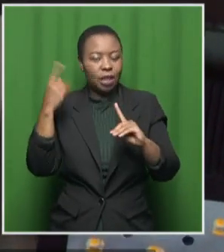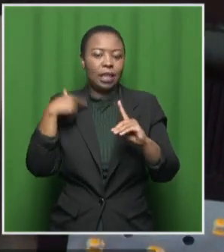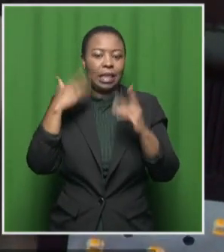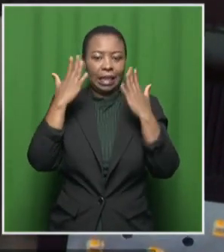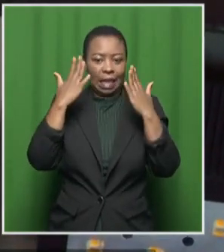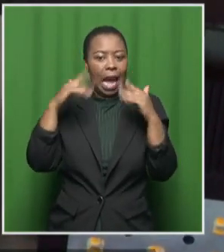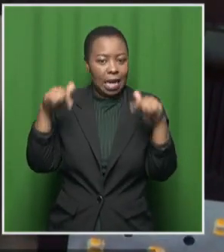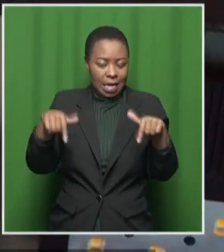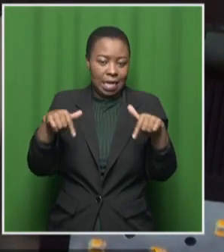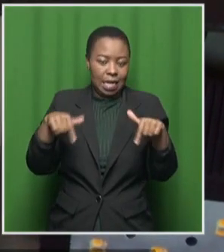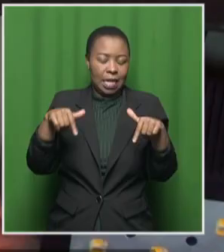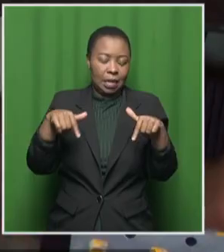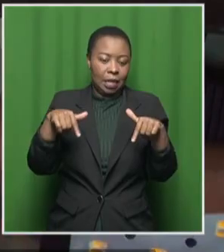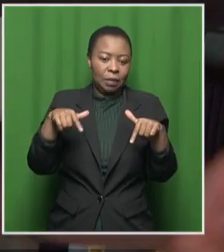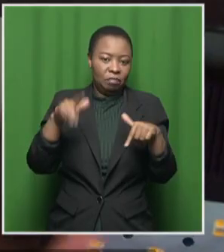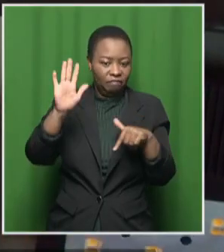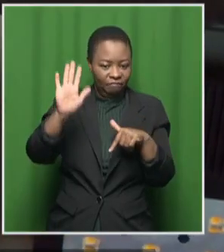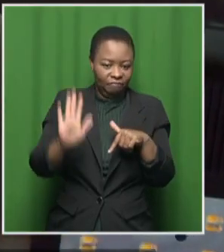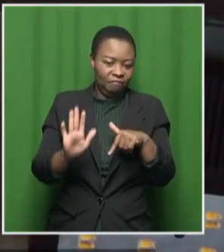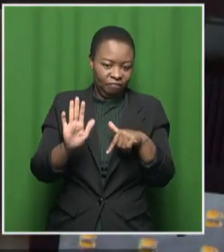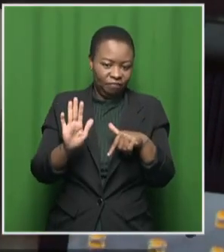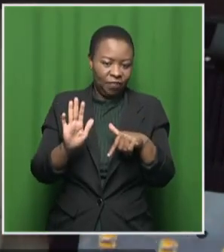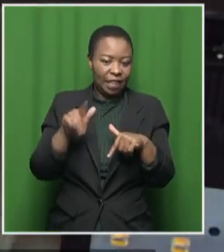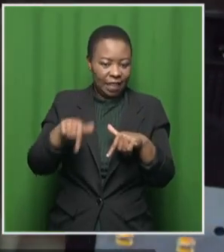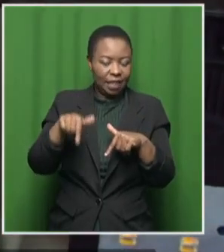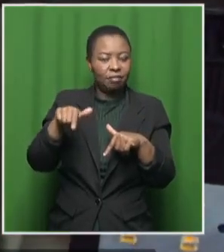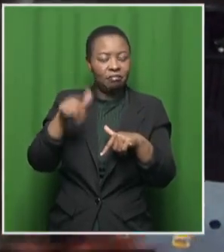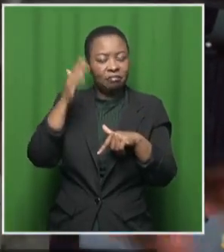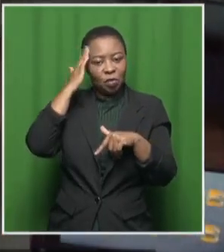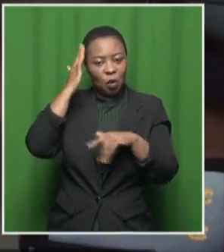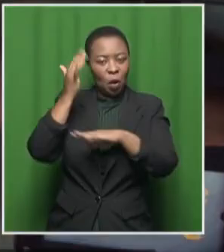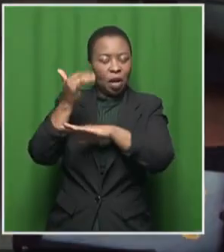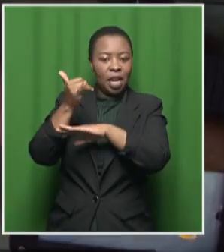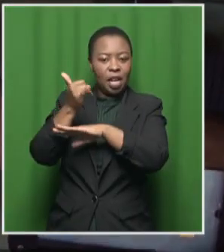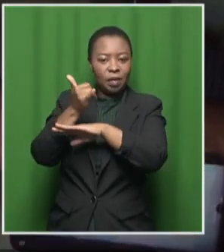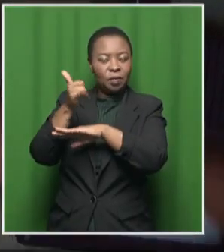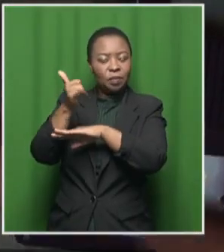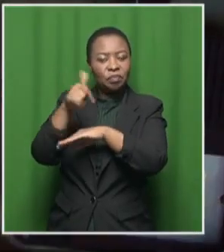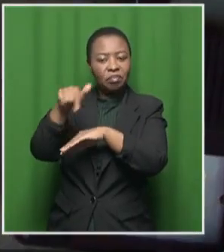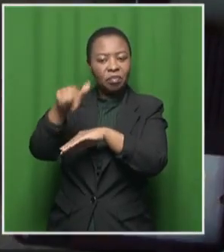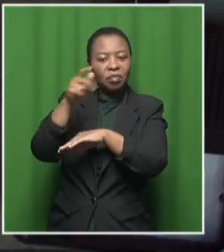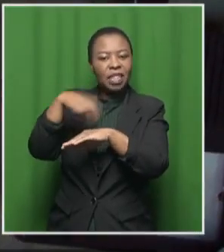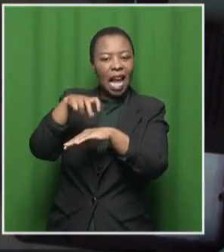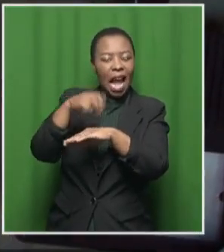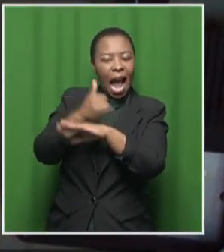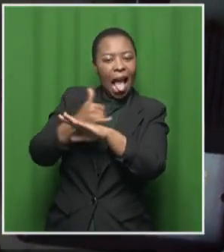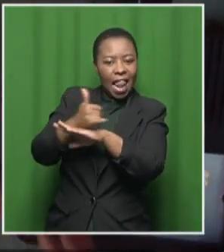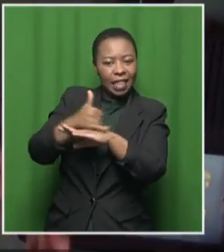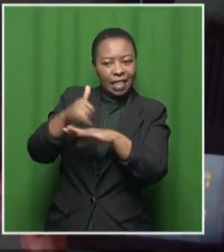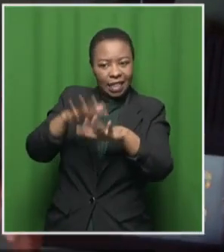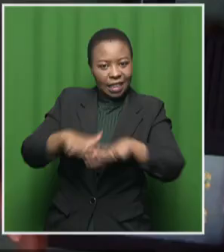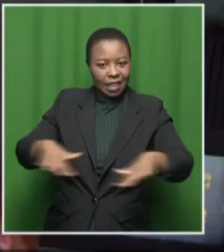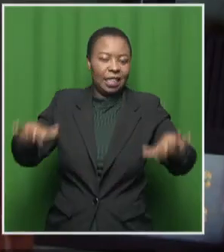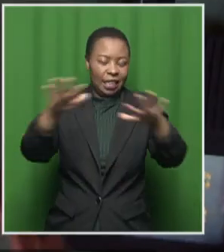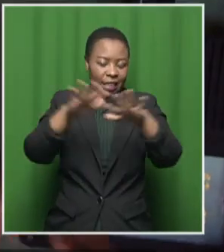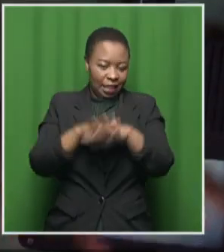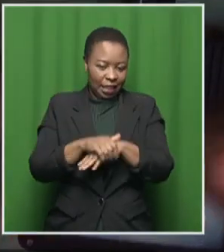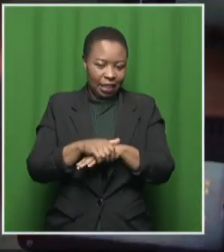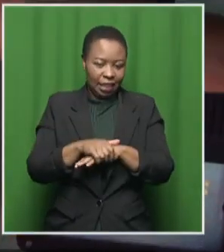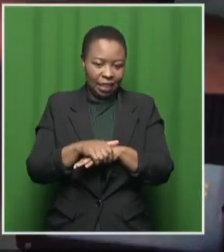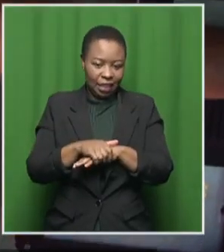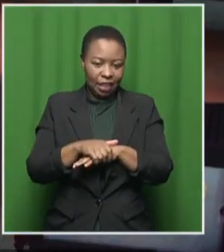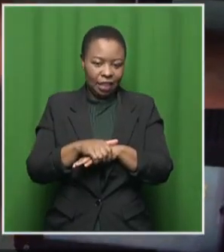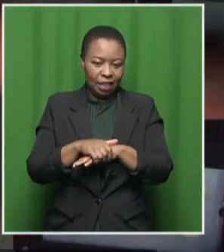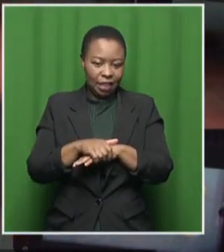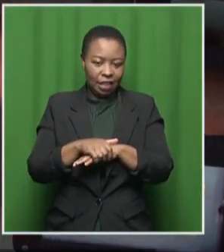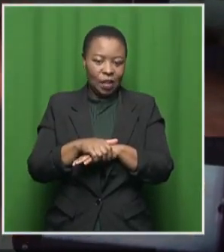Liberty and Ellis Island. And, to think that over 12 million immigrants, entered the United States